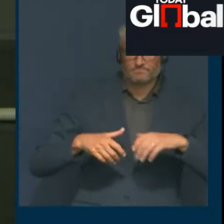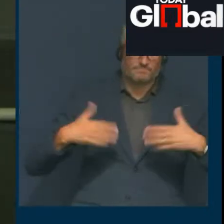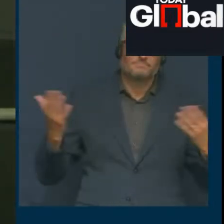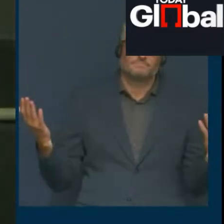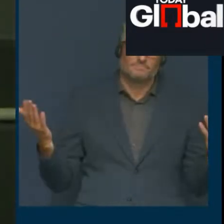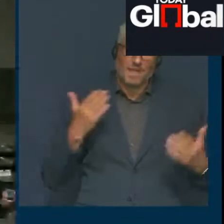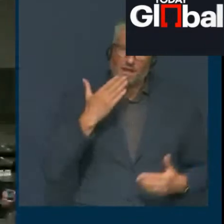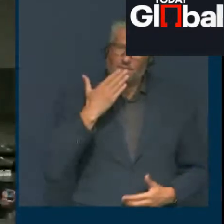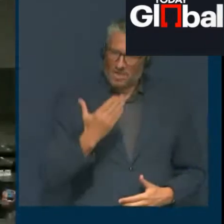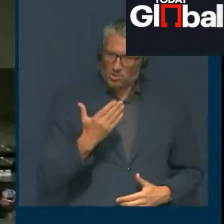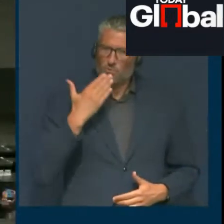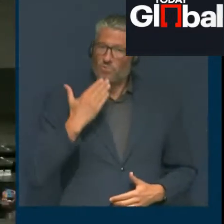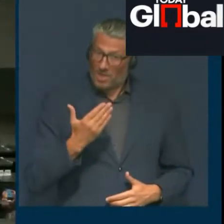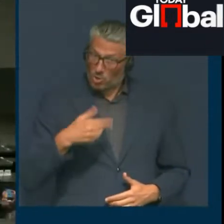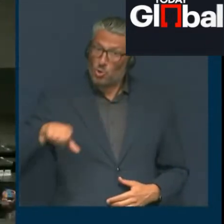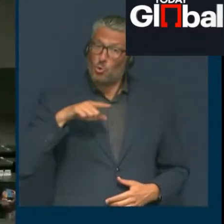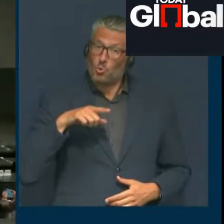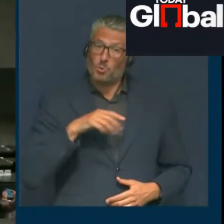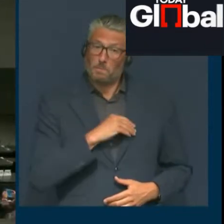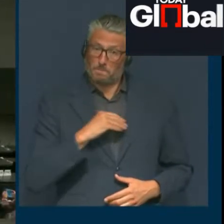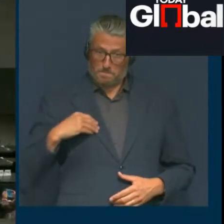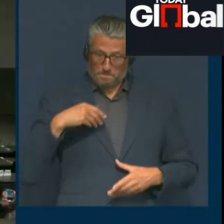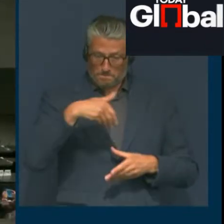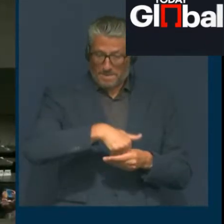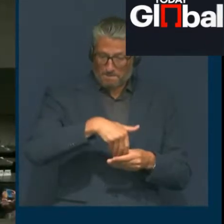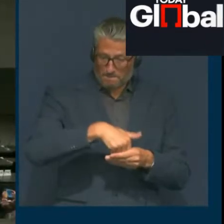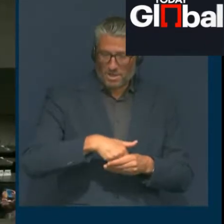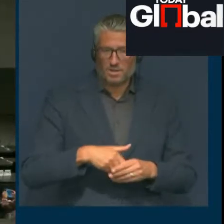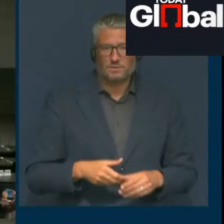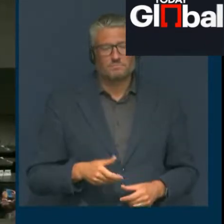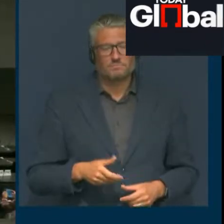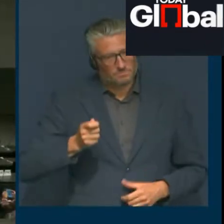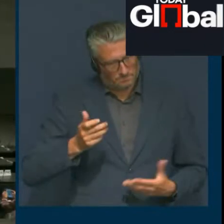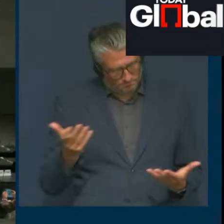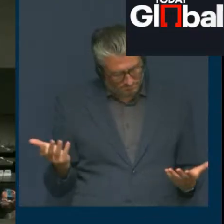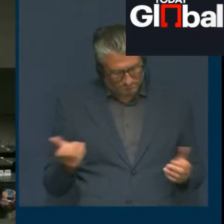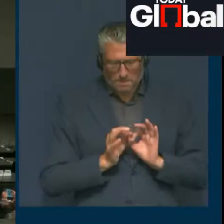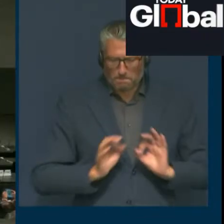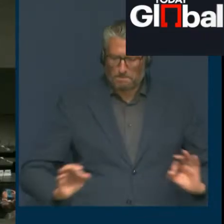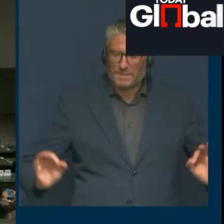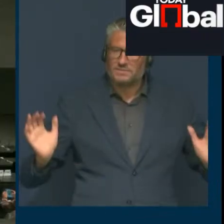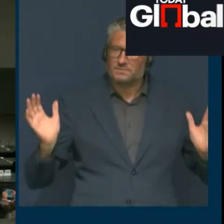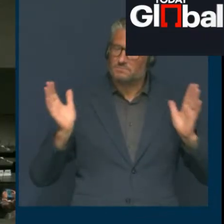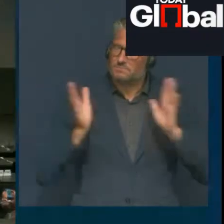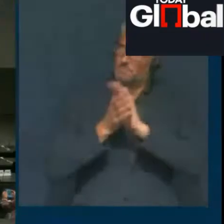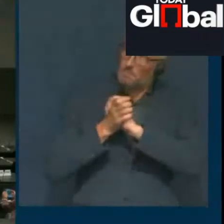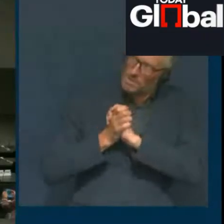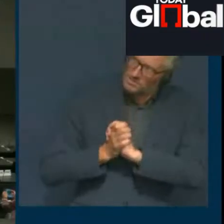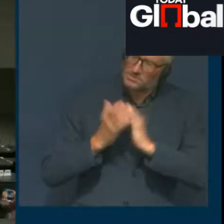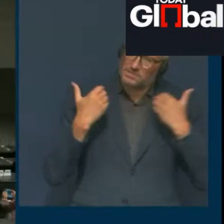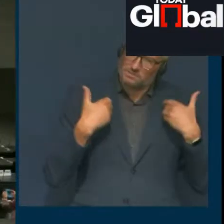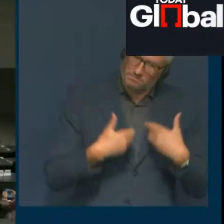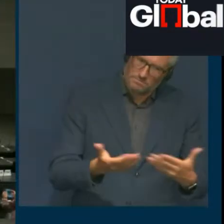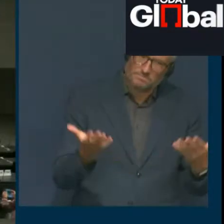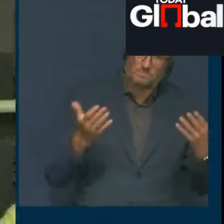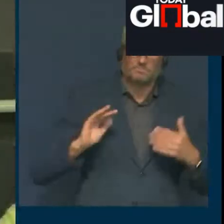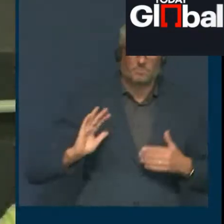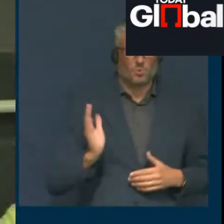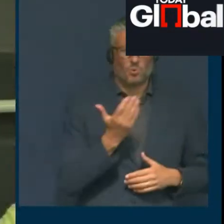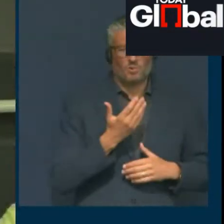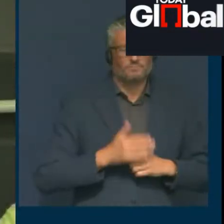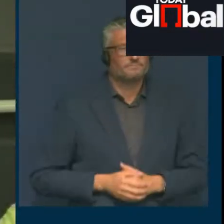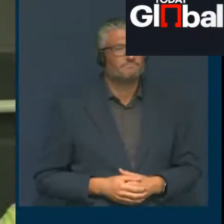members, for your kind attention. May the peace, blessings, and mercy of Allah be upon you all. Your Excellency, as a representative of the